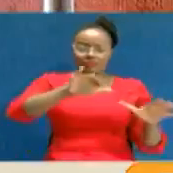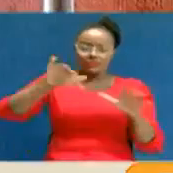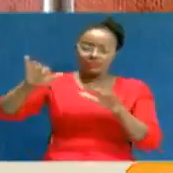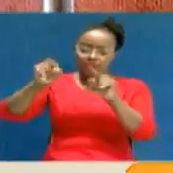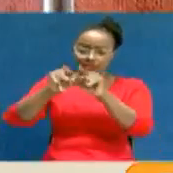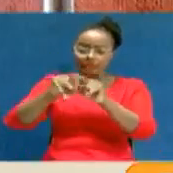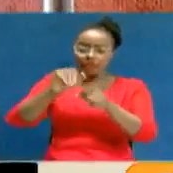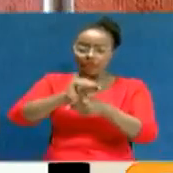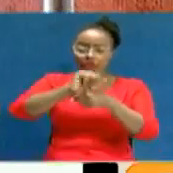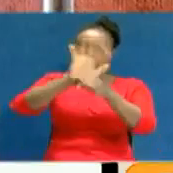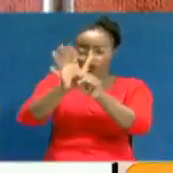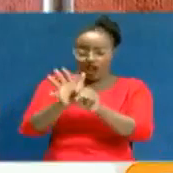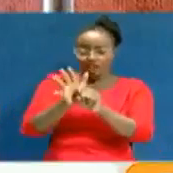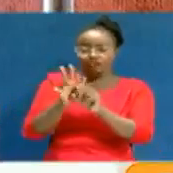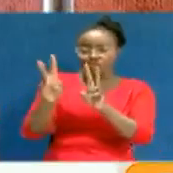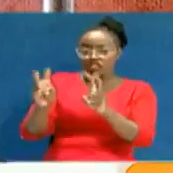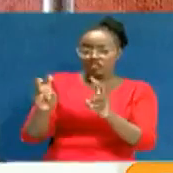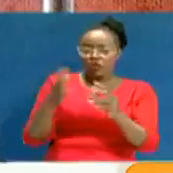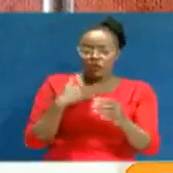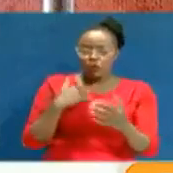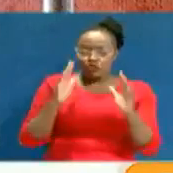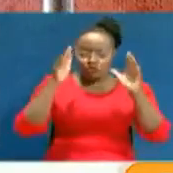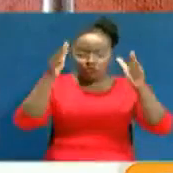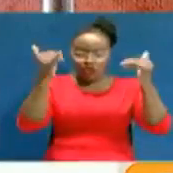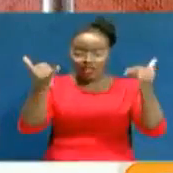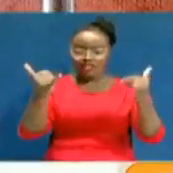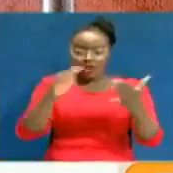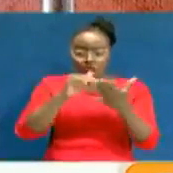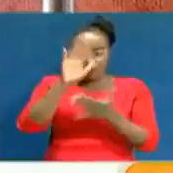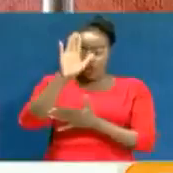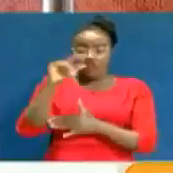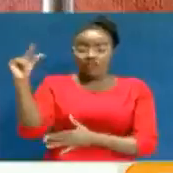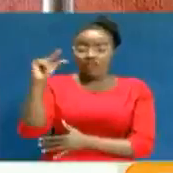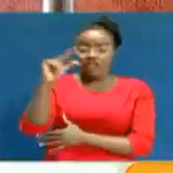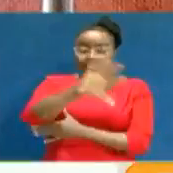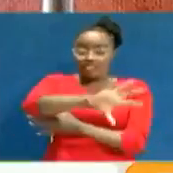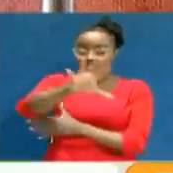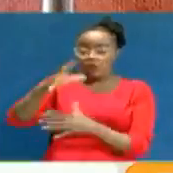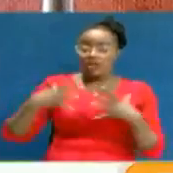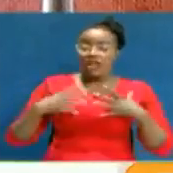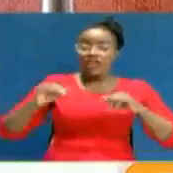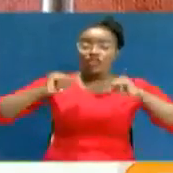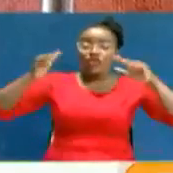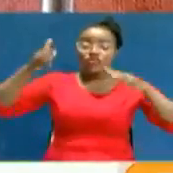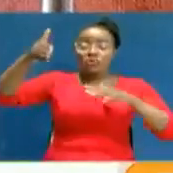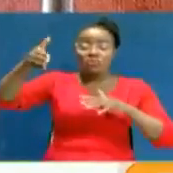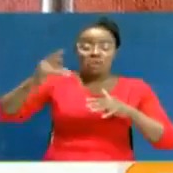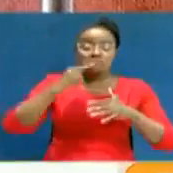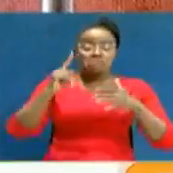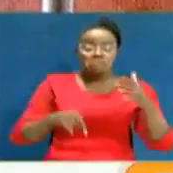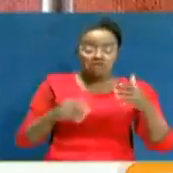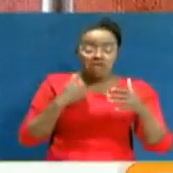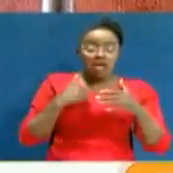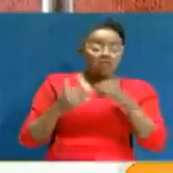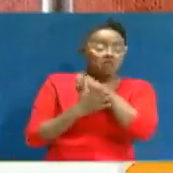Still on COVID-19 in the country, I want to pay some special attention now to Garissa County. Health officials there have decried